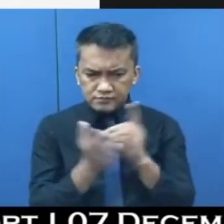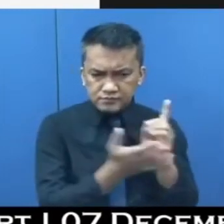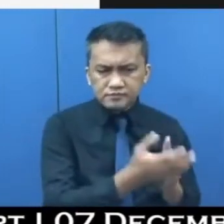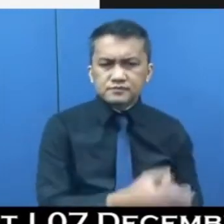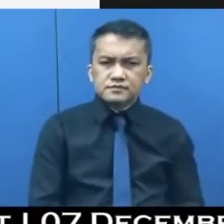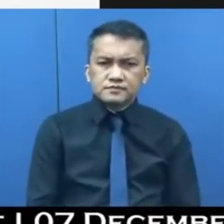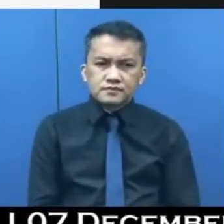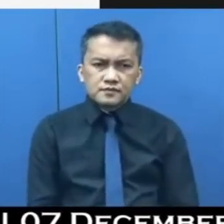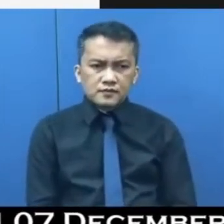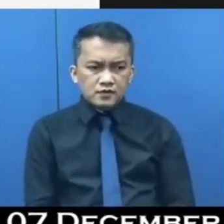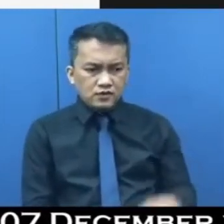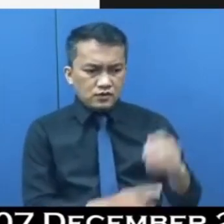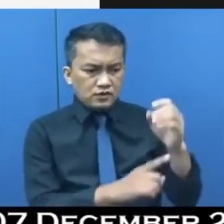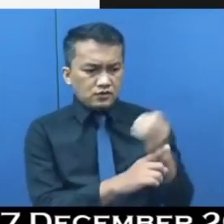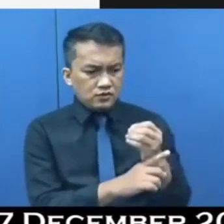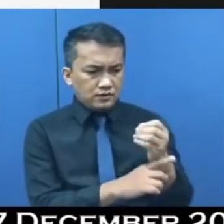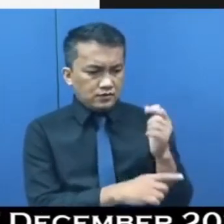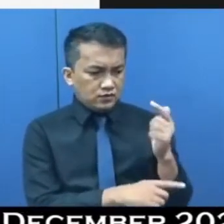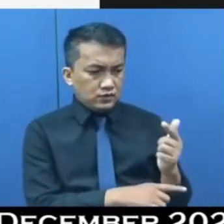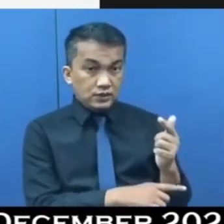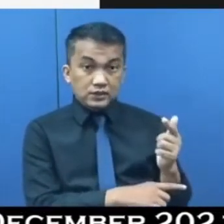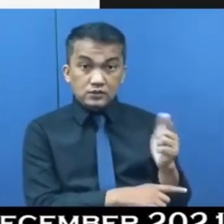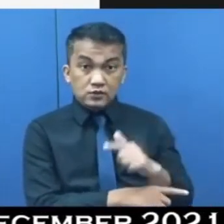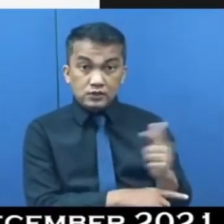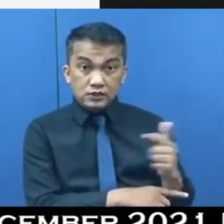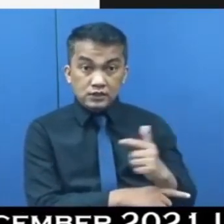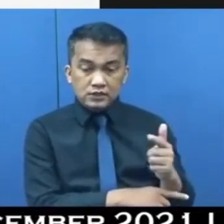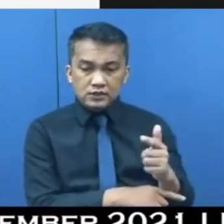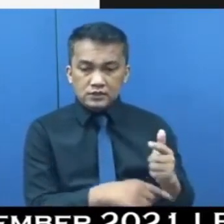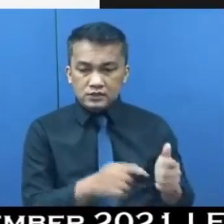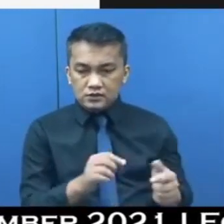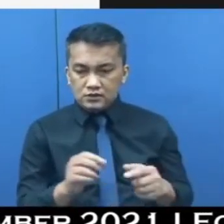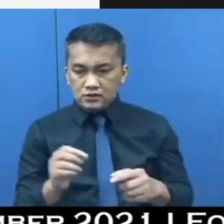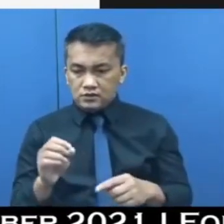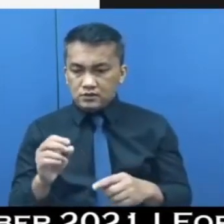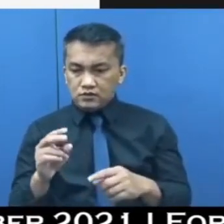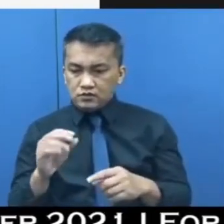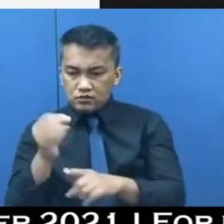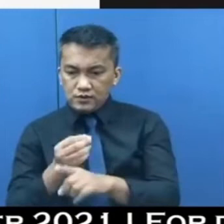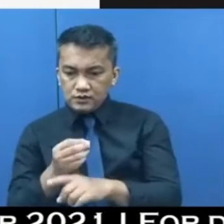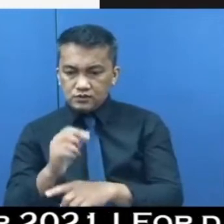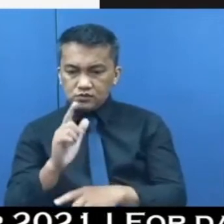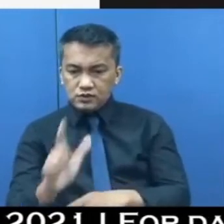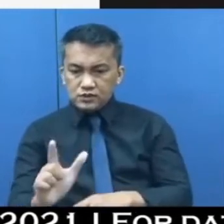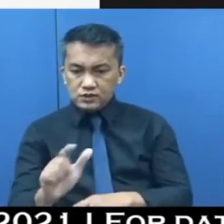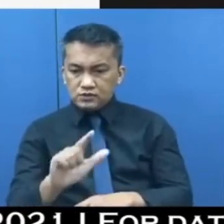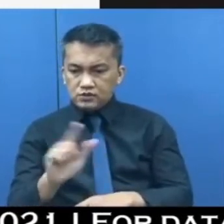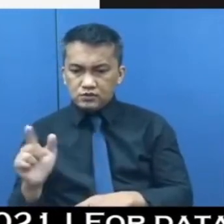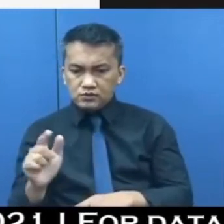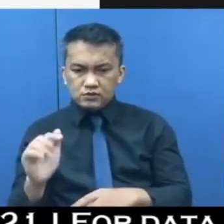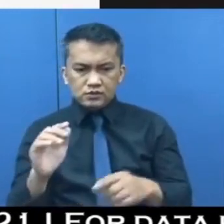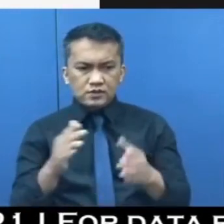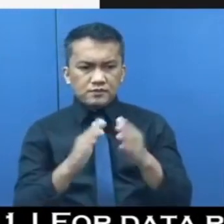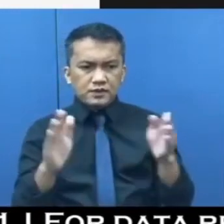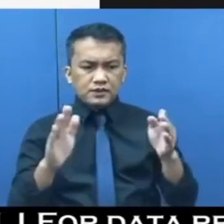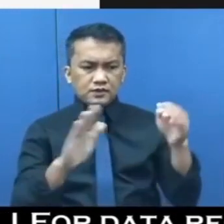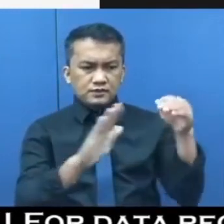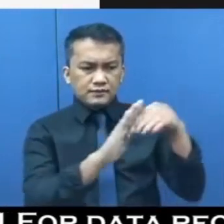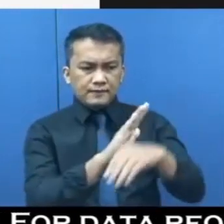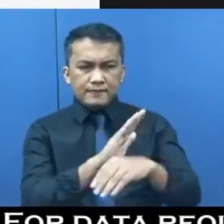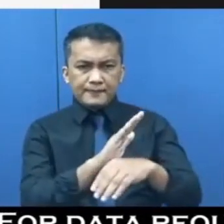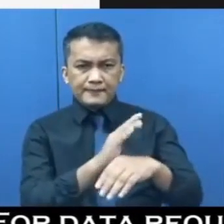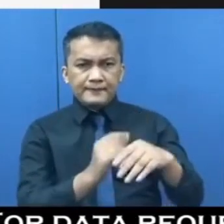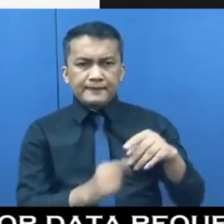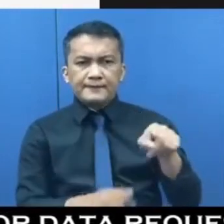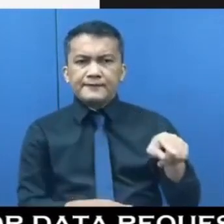Mula October 2020 versus October 2021, ang malaking drop ay nasa primary